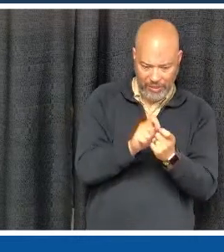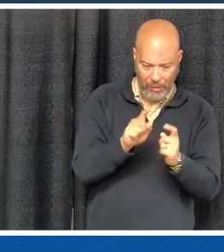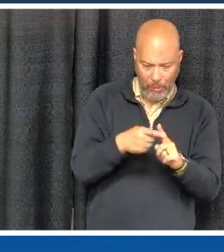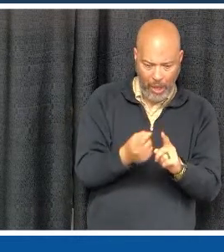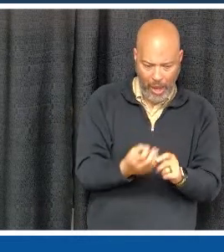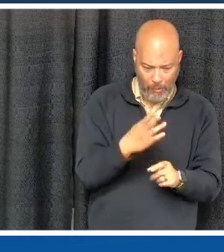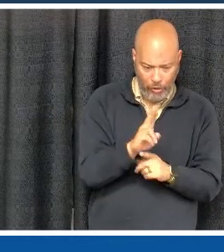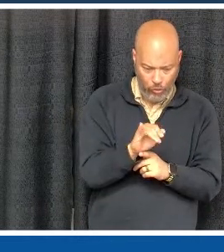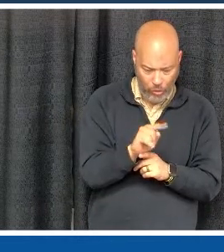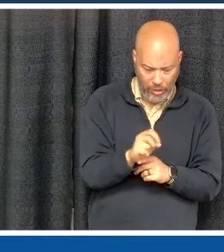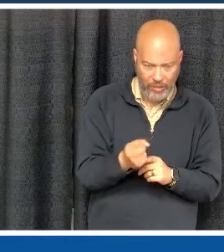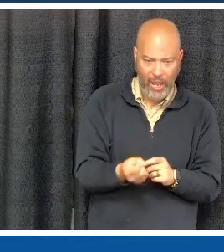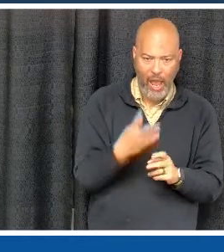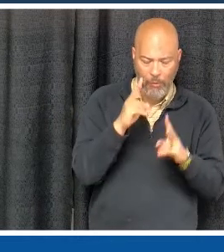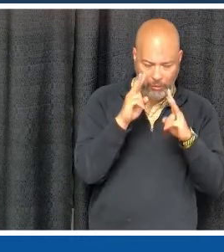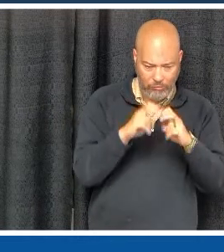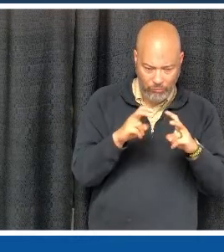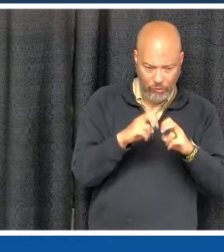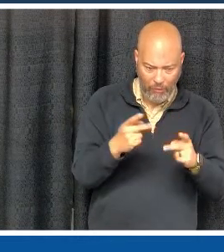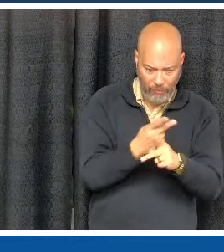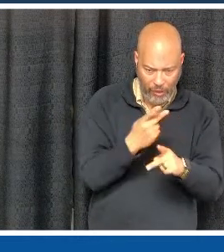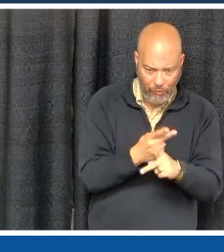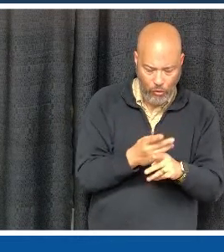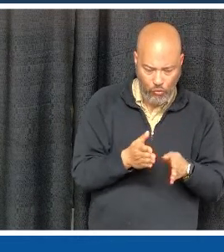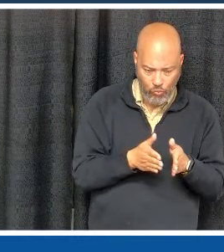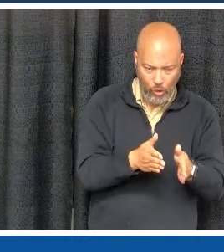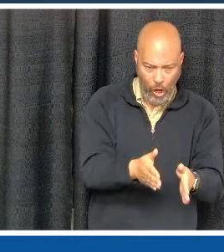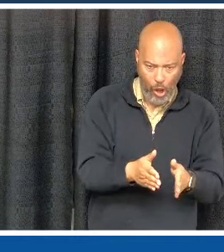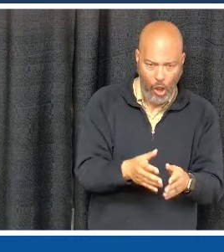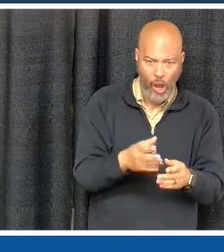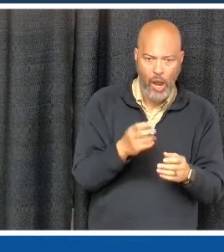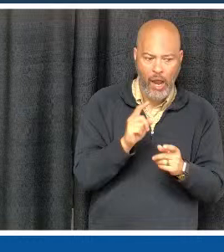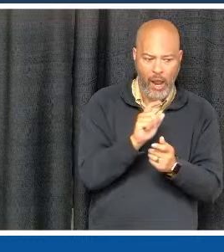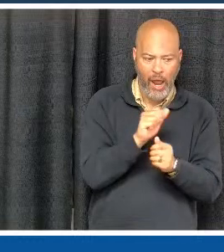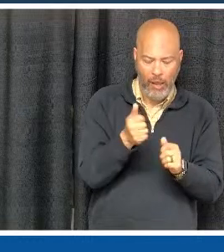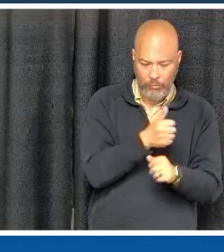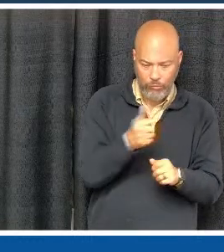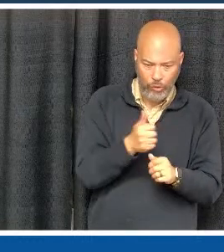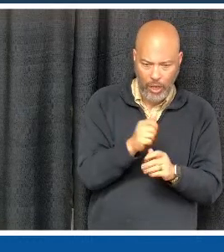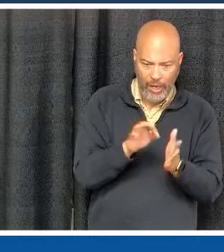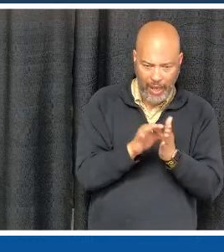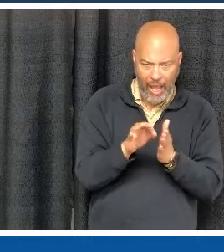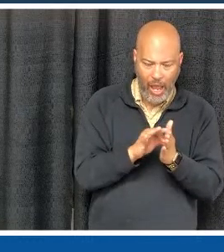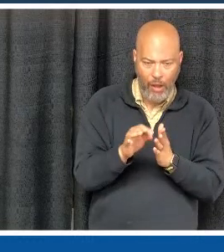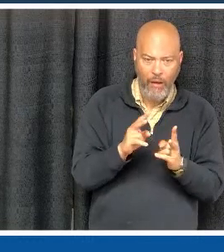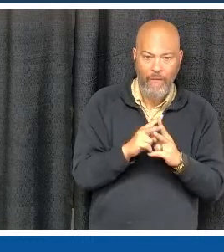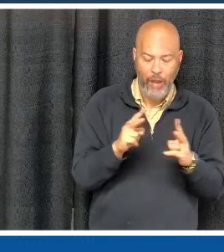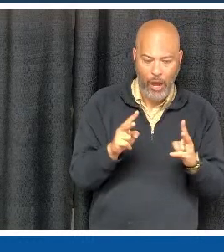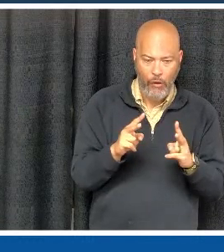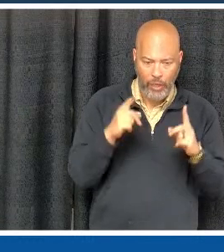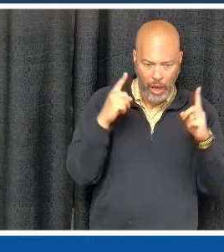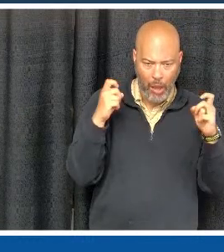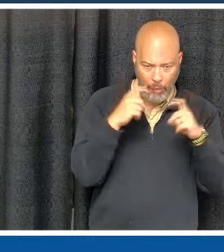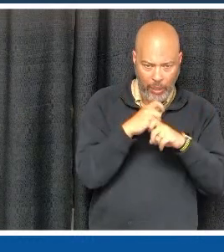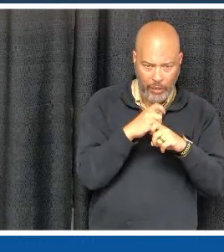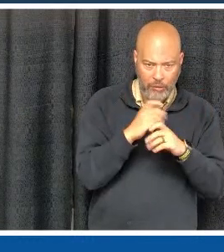of units. It actually gets into the calculation of the roadway, peak hour counts. It's a very, very elaborate document that takes some time to put